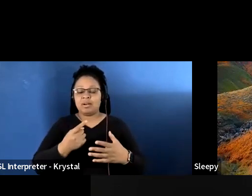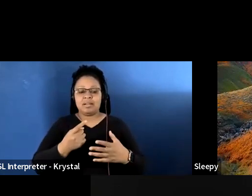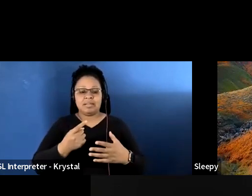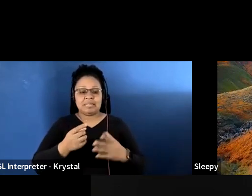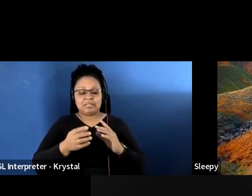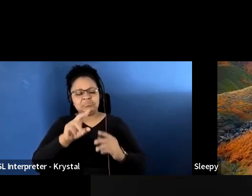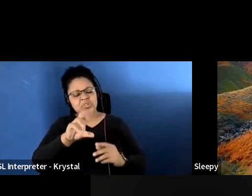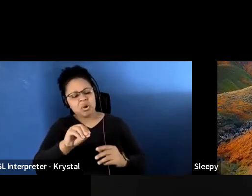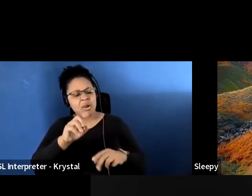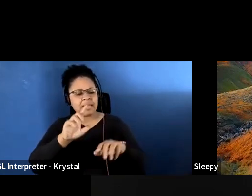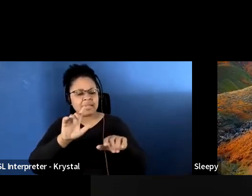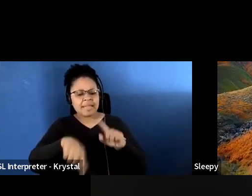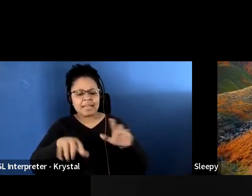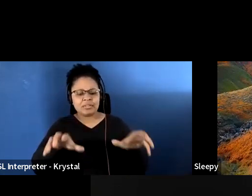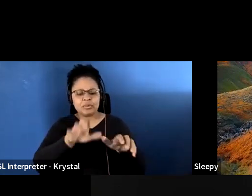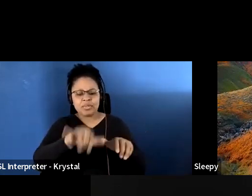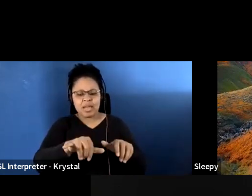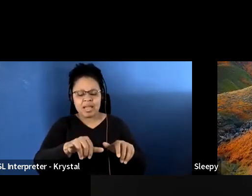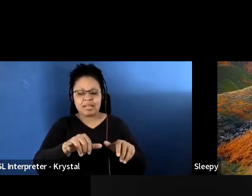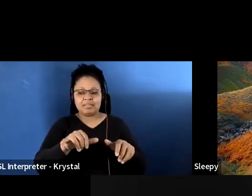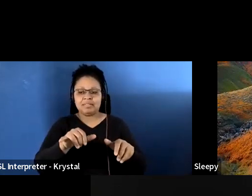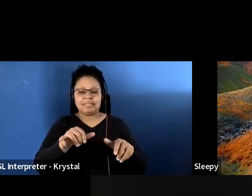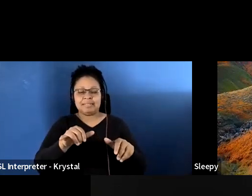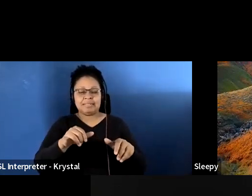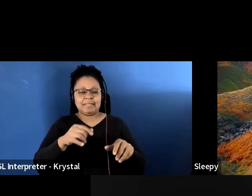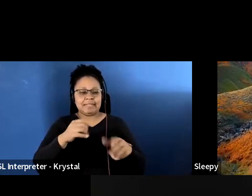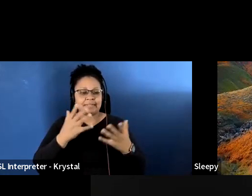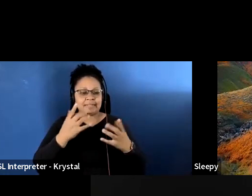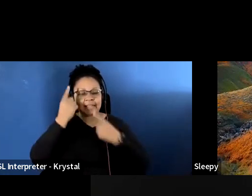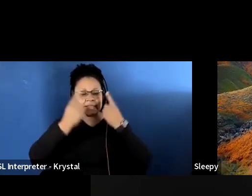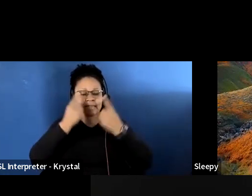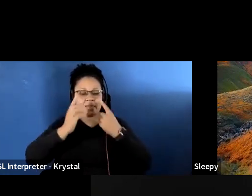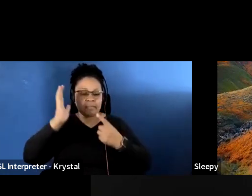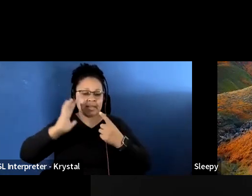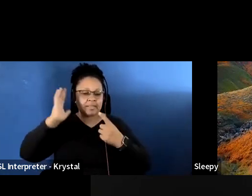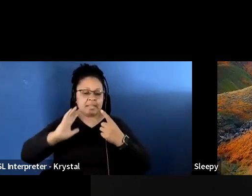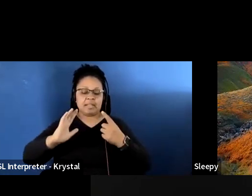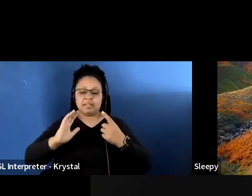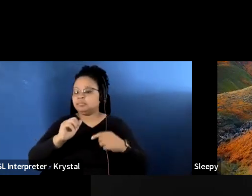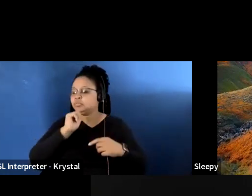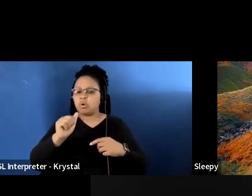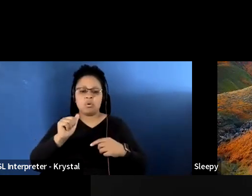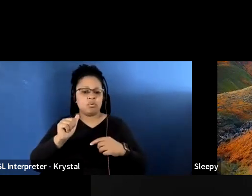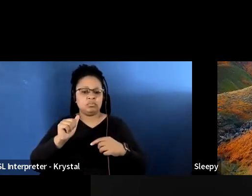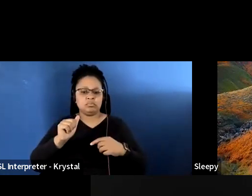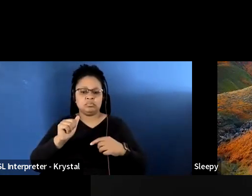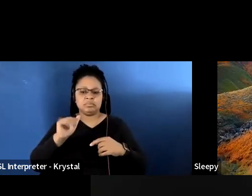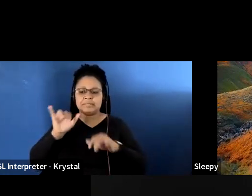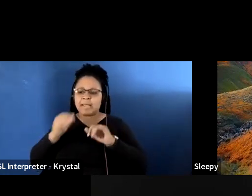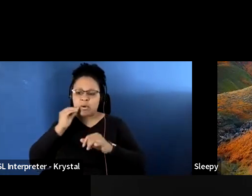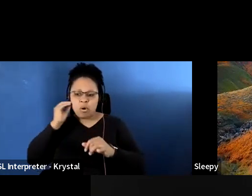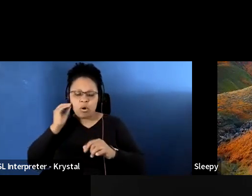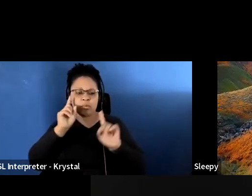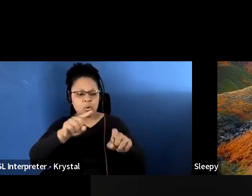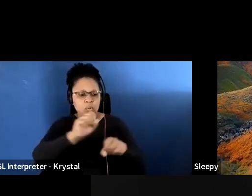really grew up that you can't take days off, even if you're sick. don't take days off, show up at work, do this,